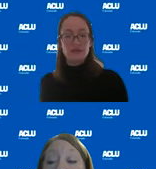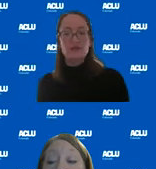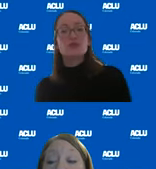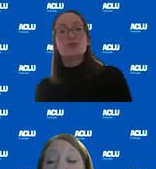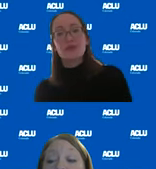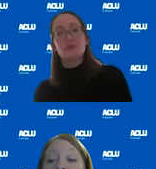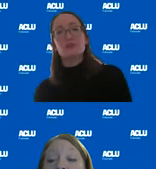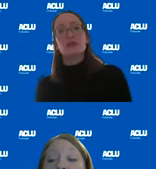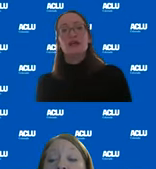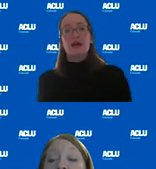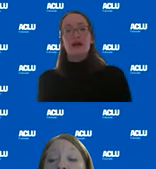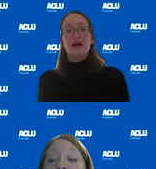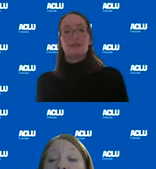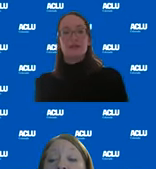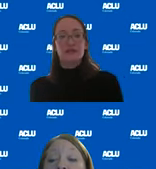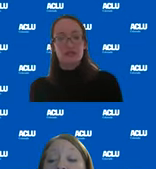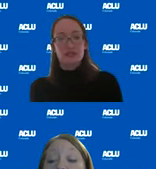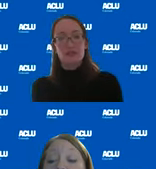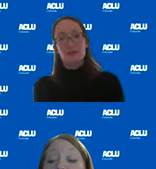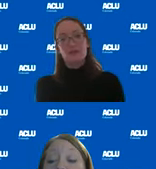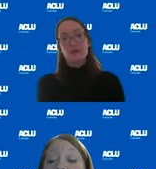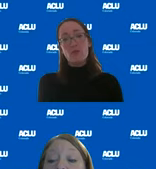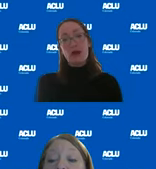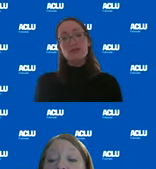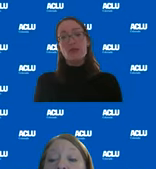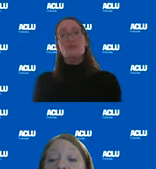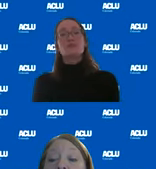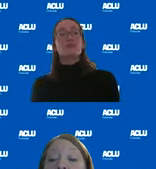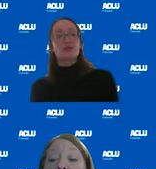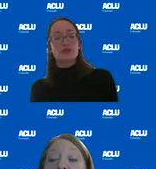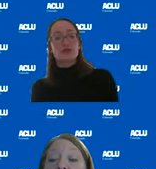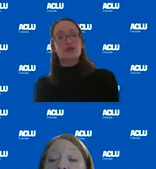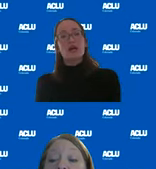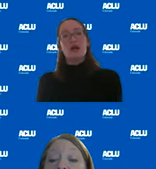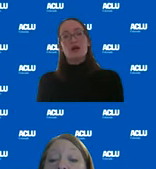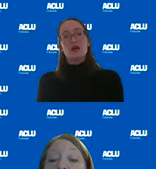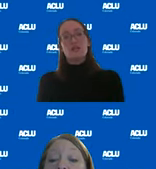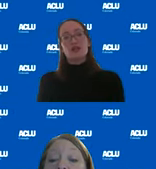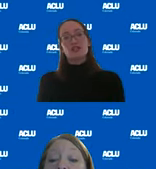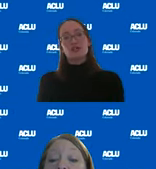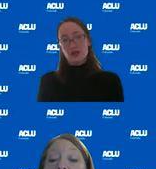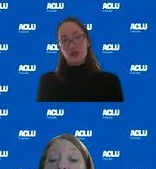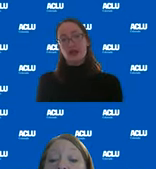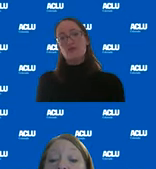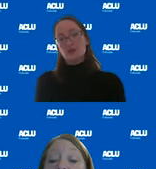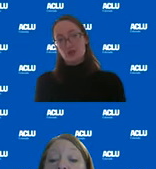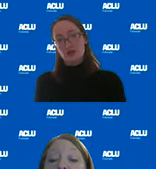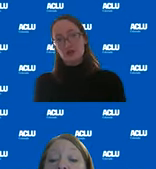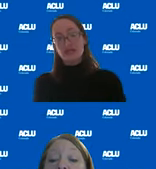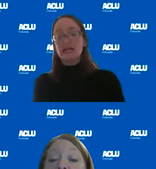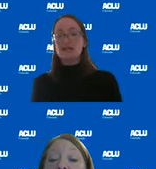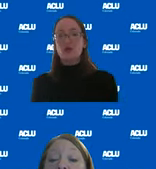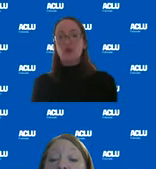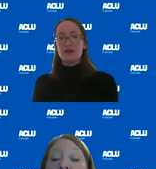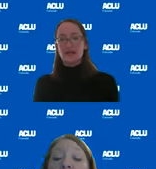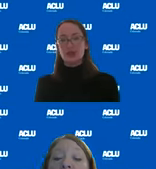Grant, so you do have to put a valid mailing address. But it also be a church, a shelter, an outreach group. So it